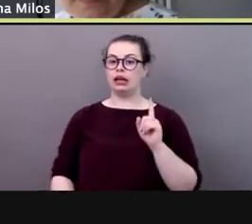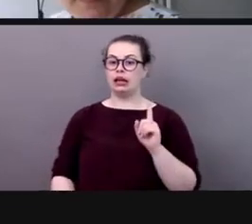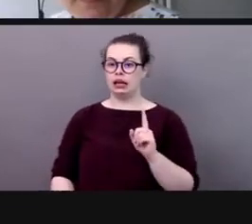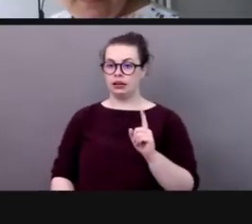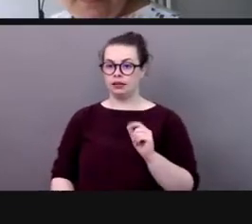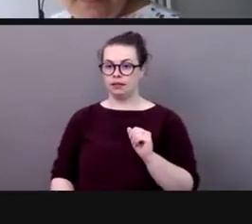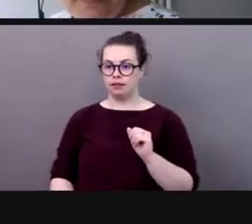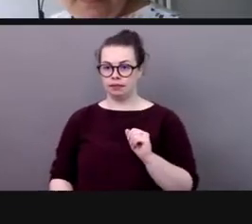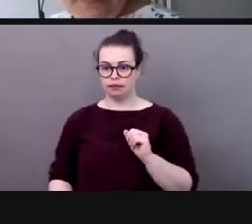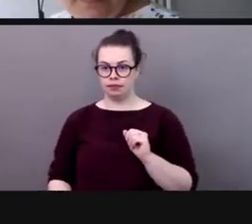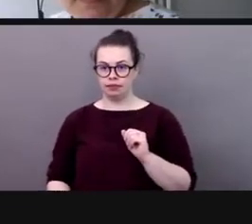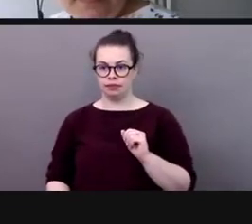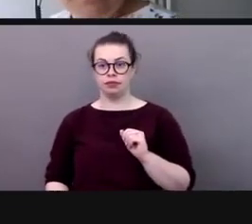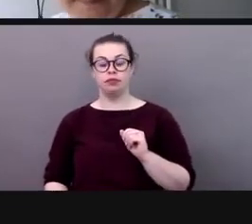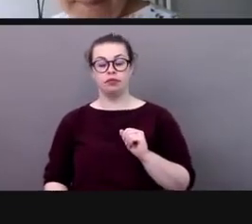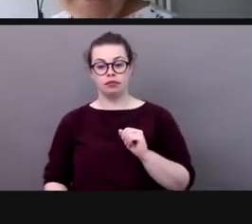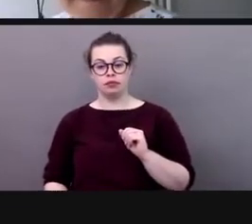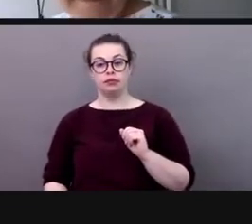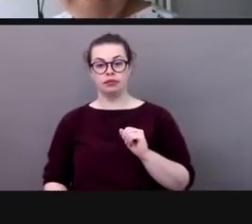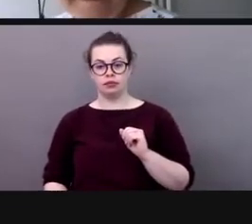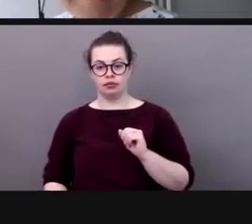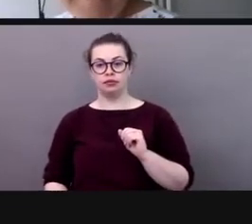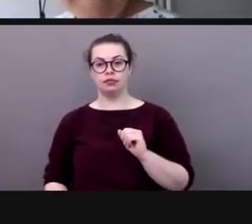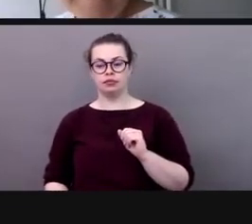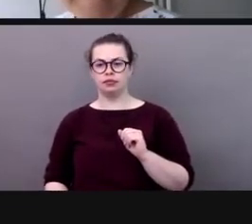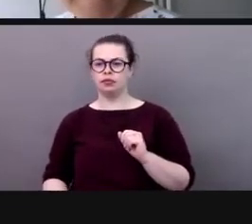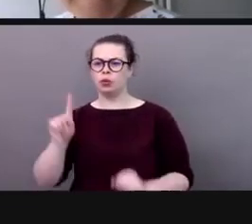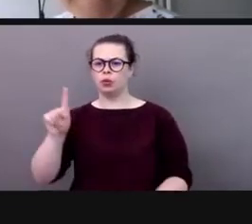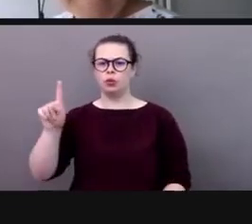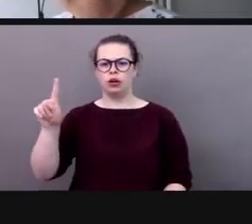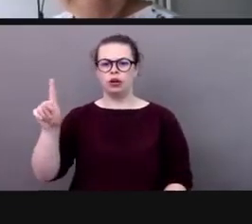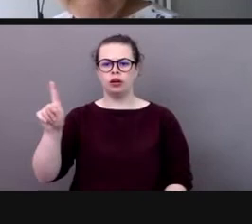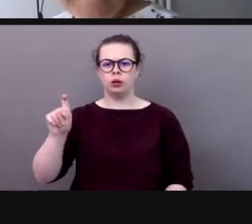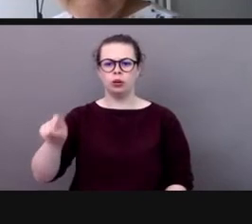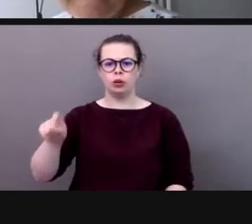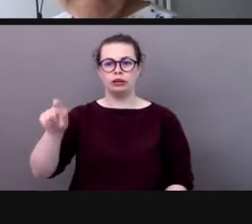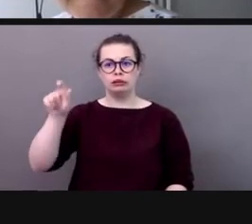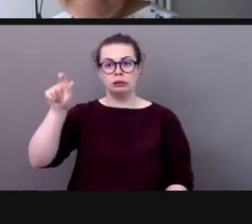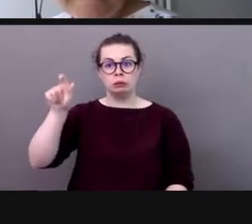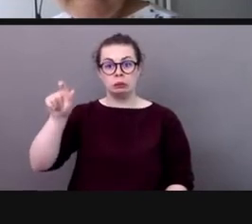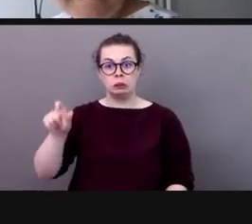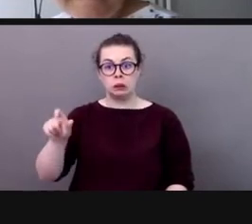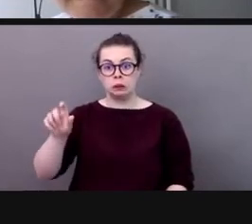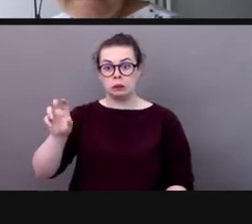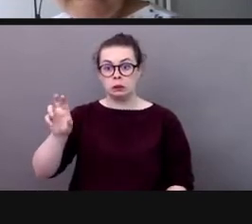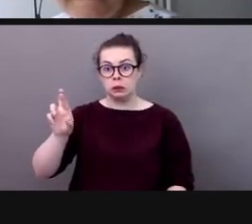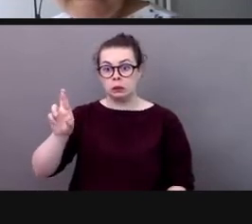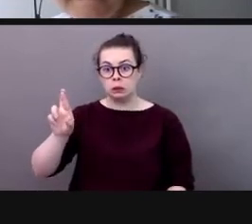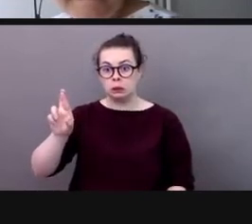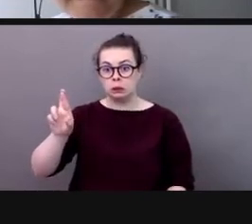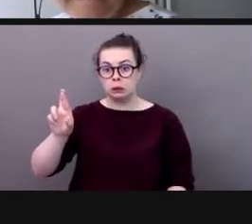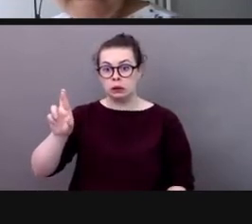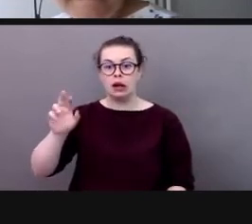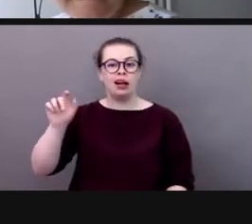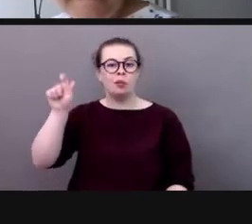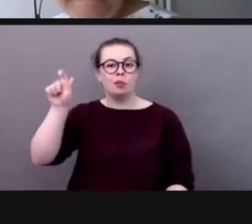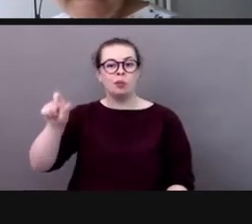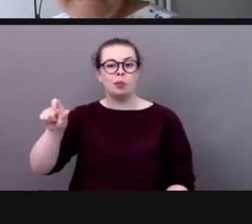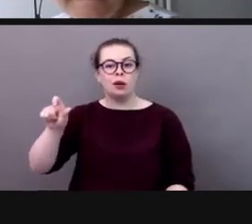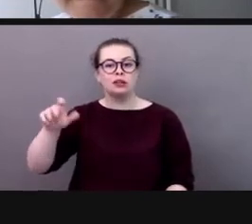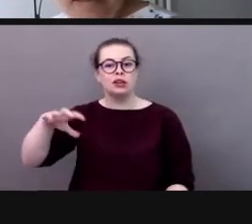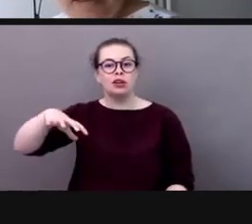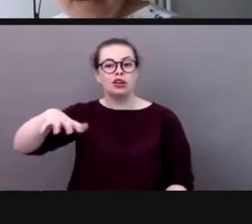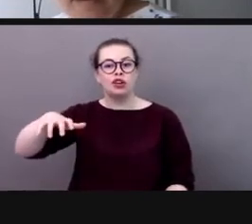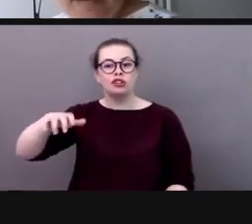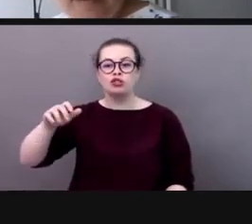And there's one question from Ring from South Sudan.